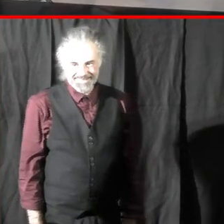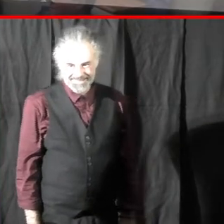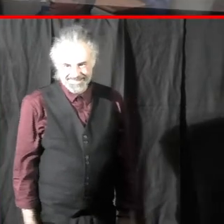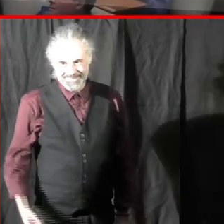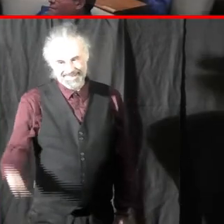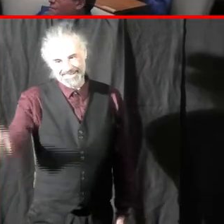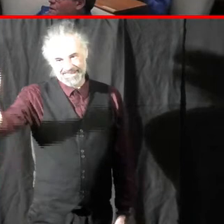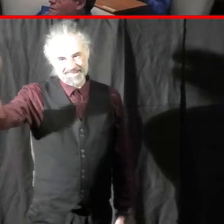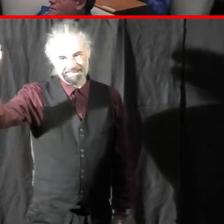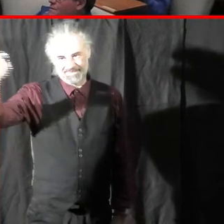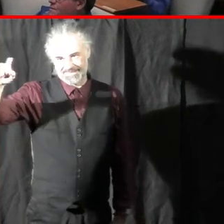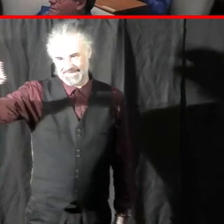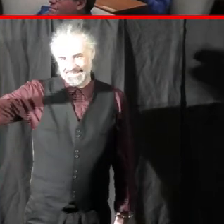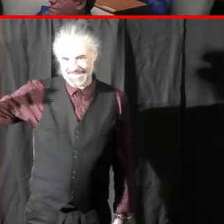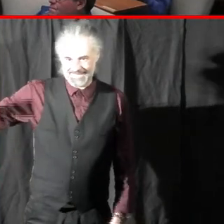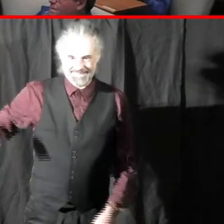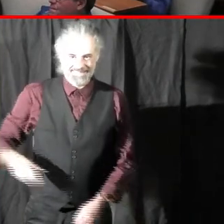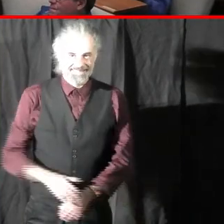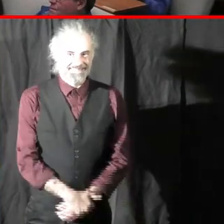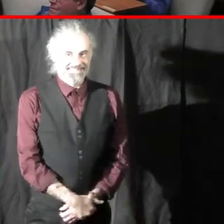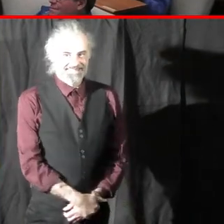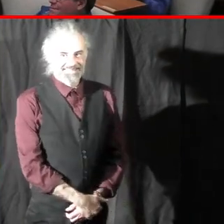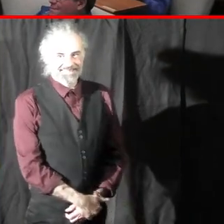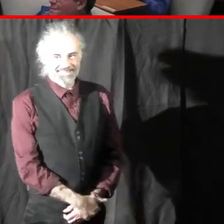Can you come on down?